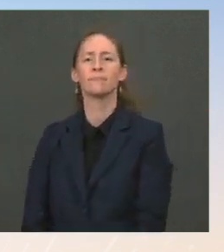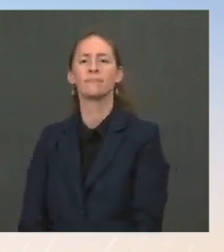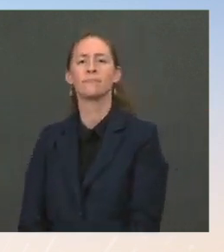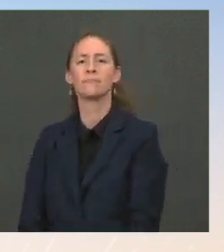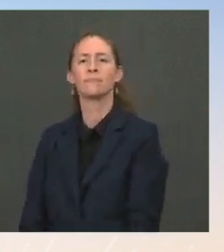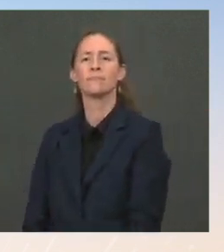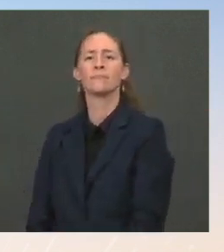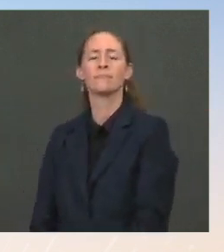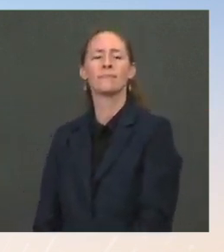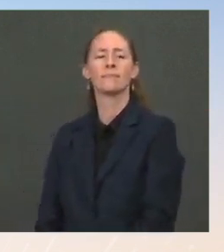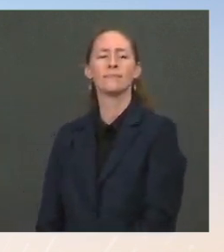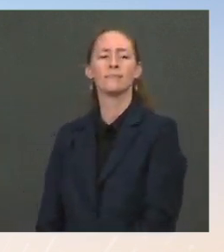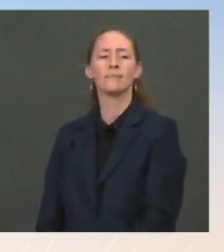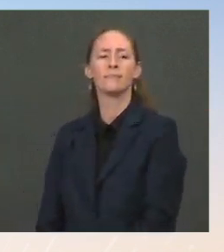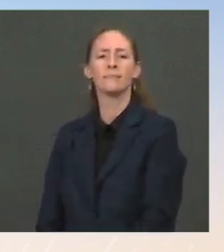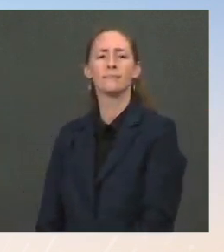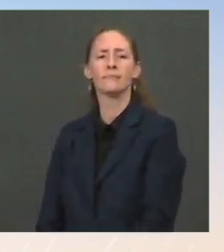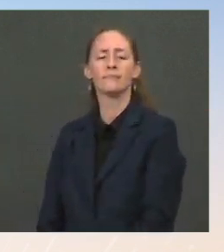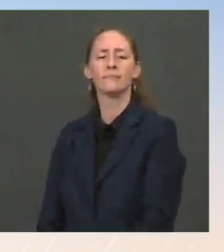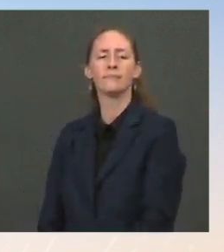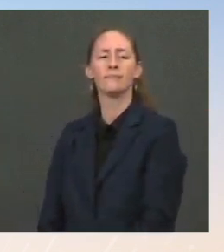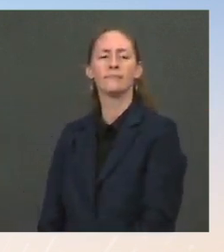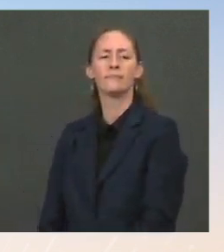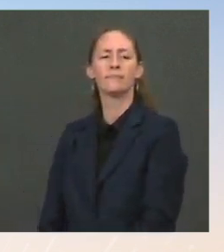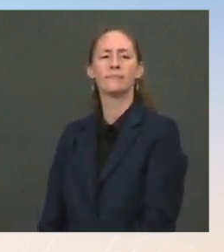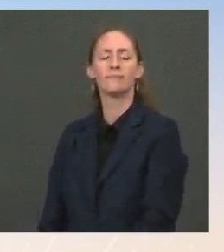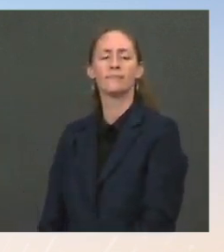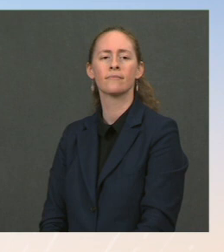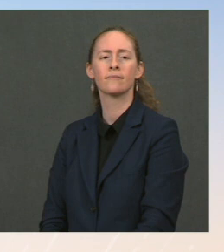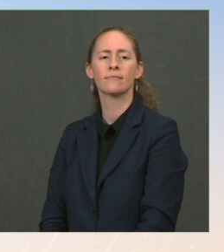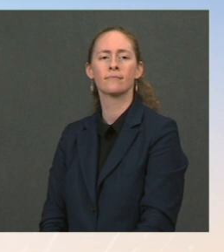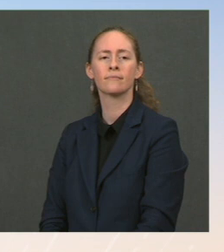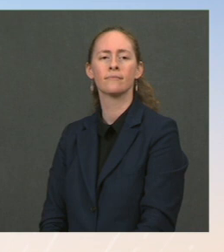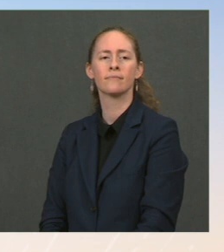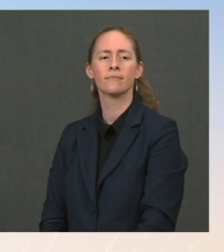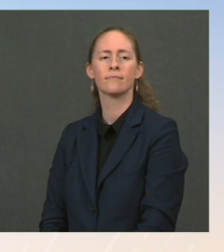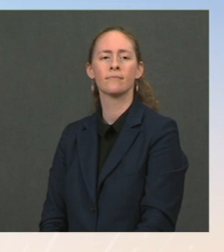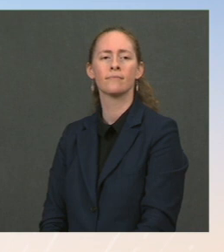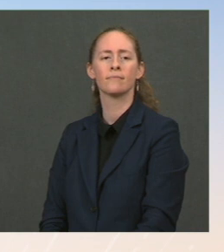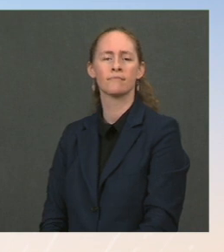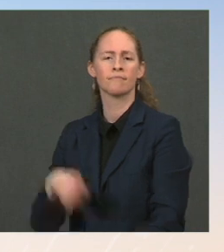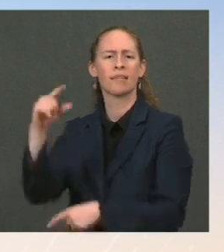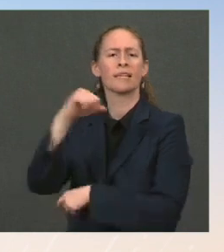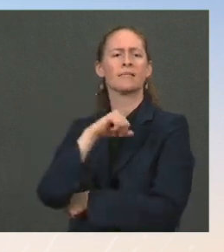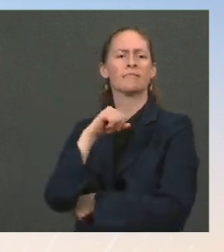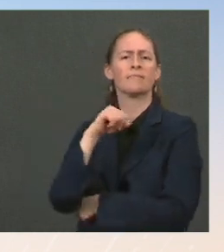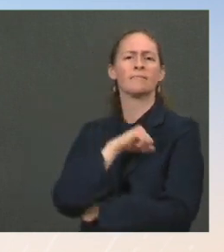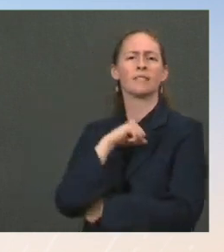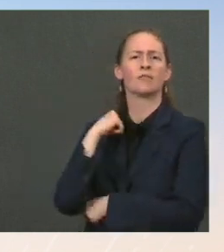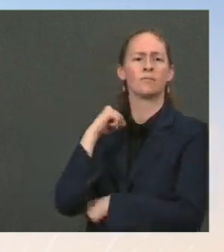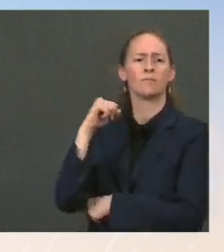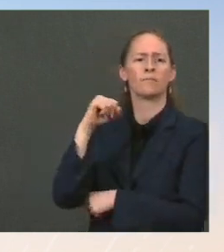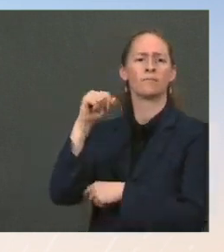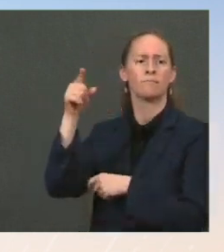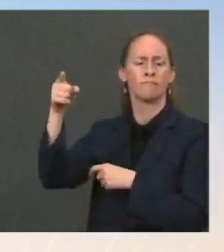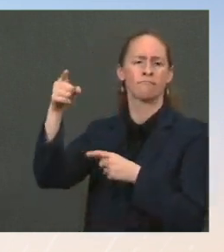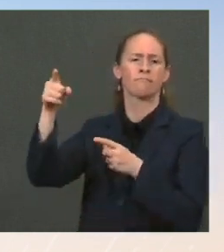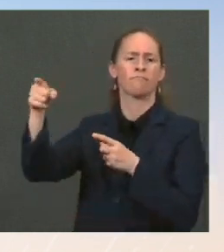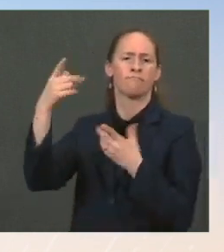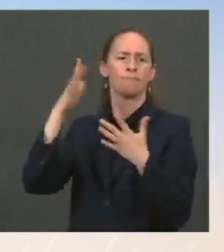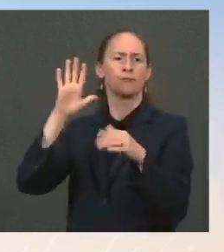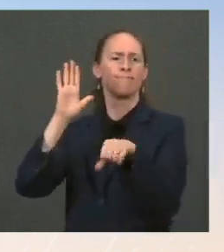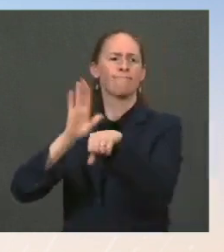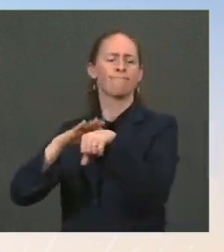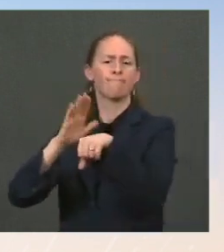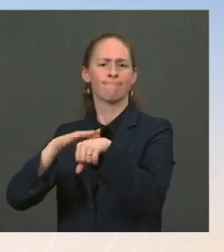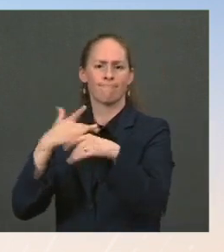Administration officials, including yourself, I believe, on Monday, and Secretary Blinken today, essentially have issued warnings to China,